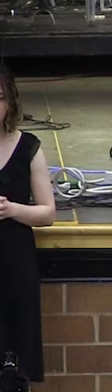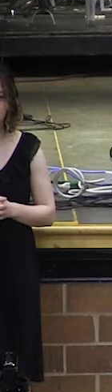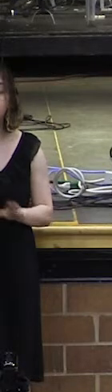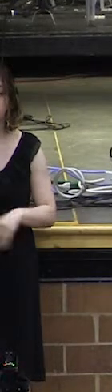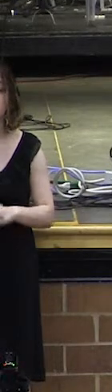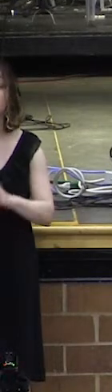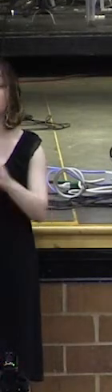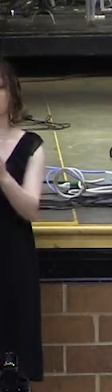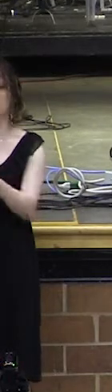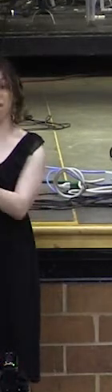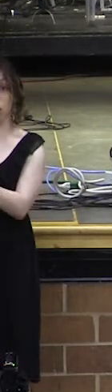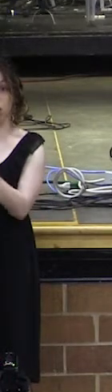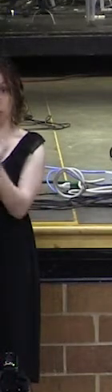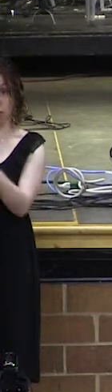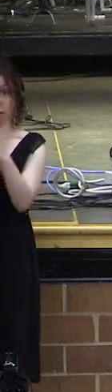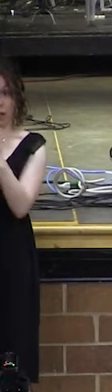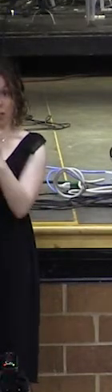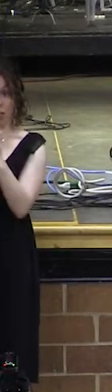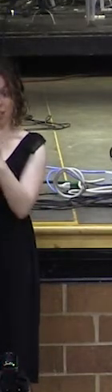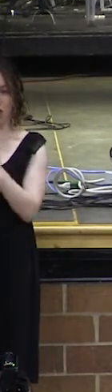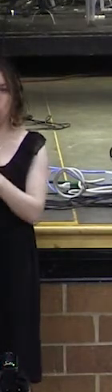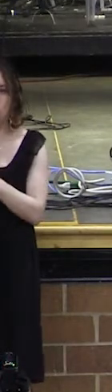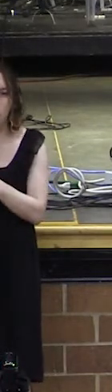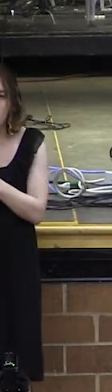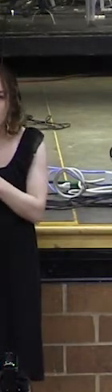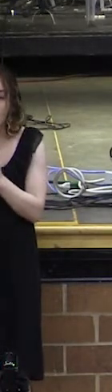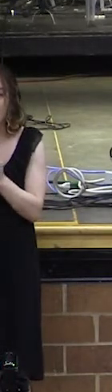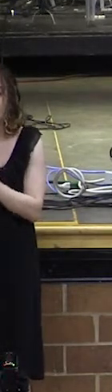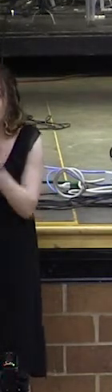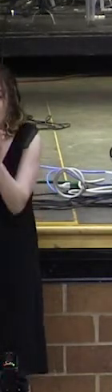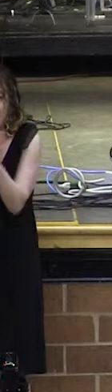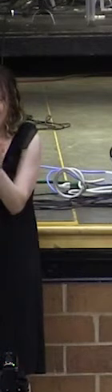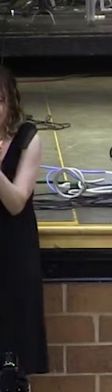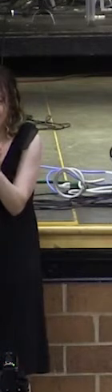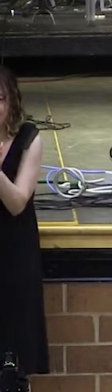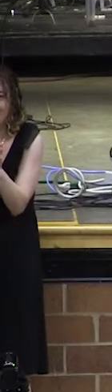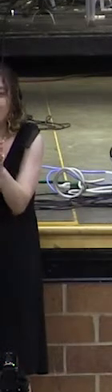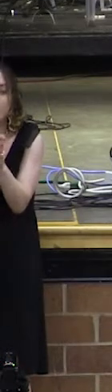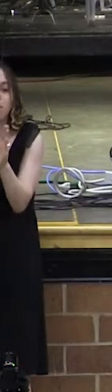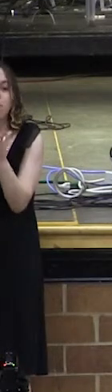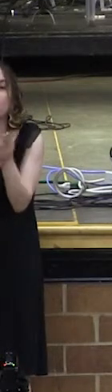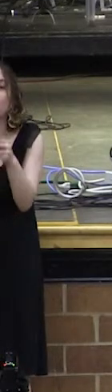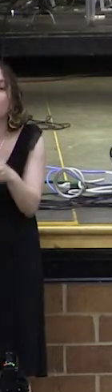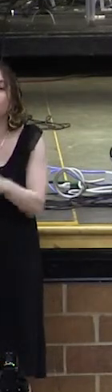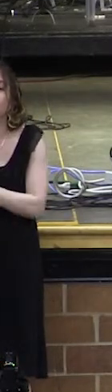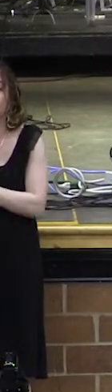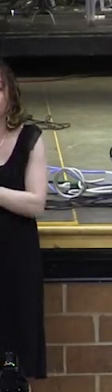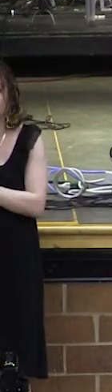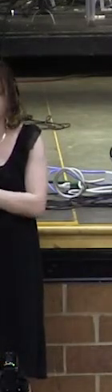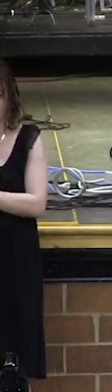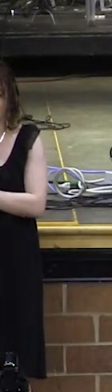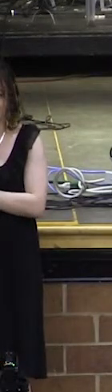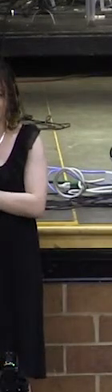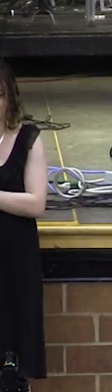of Jude and in verse three of this Jude says you know I want to write to you about salvation I was eager in fact and